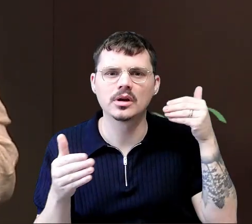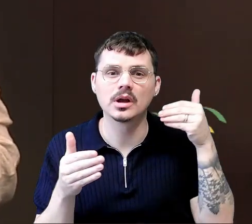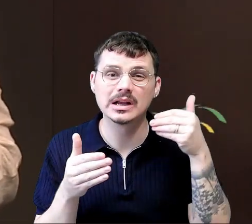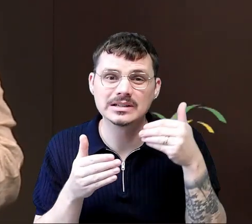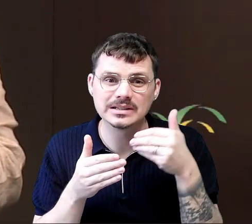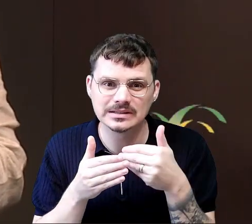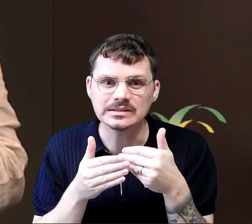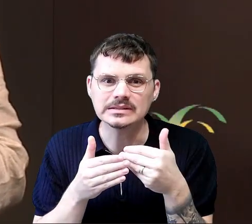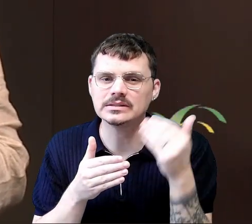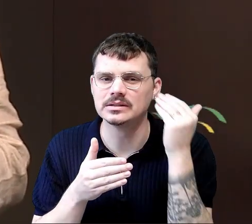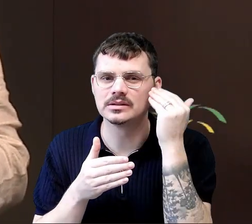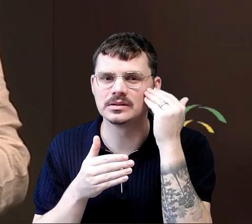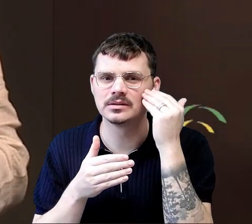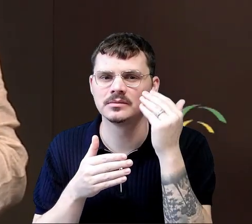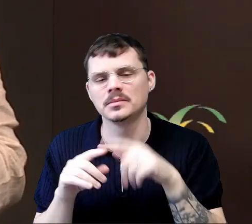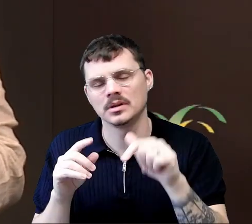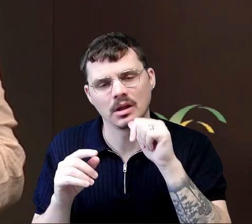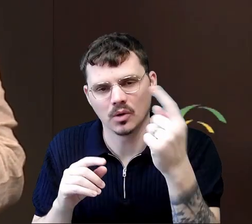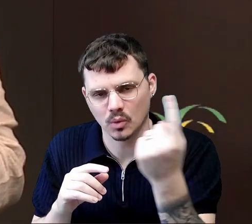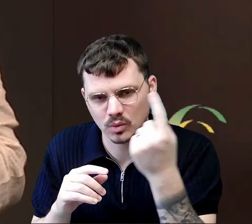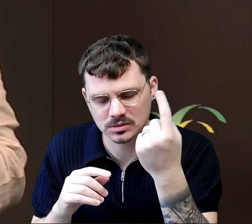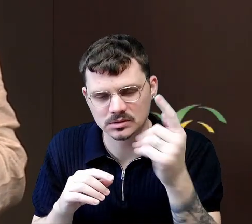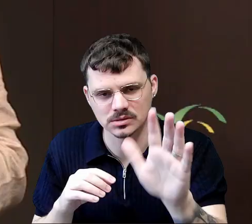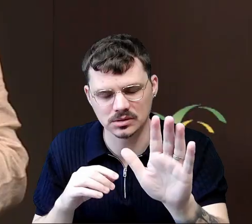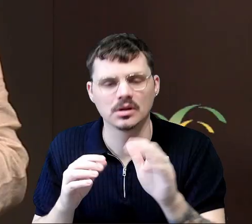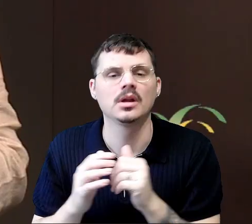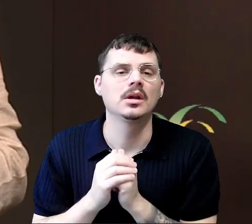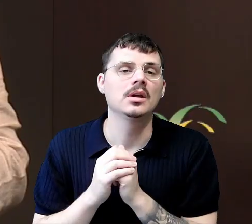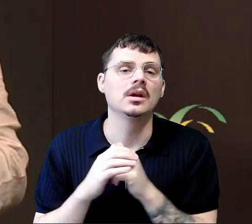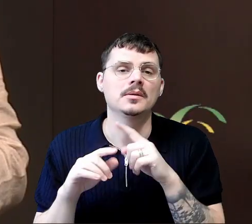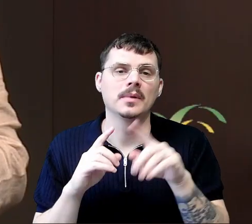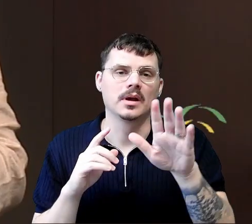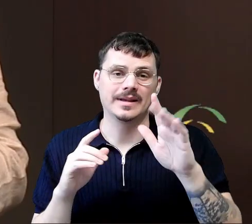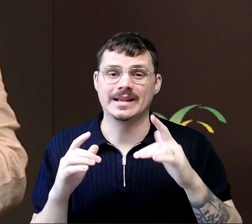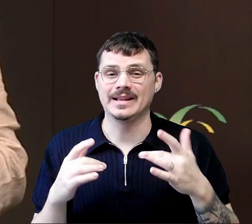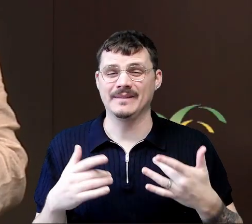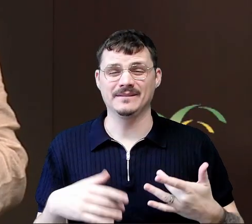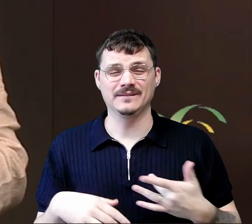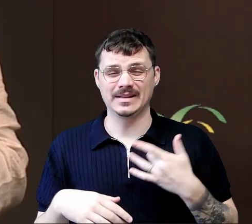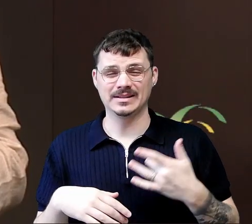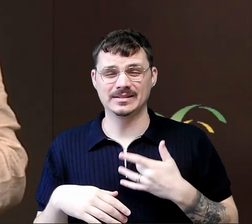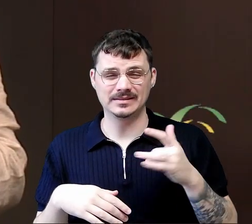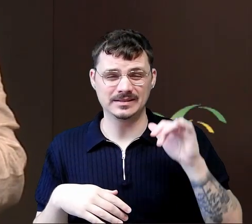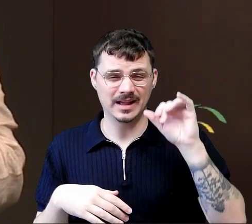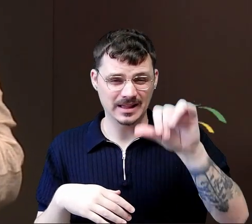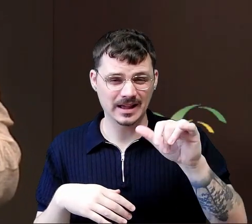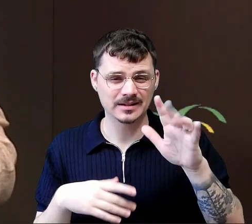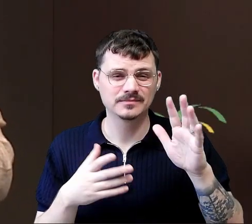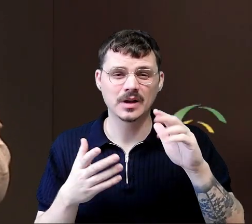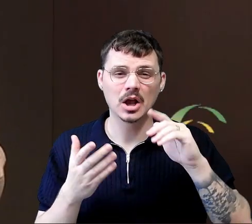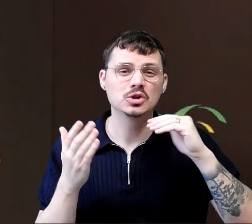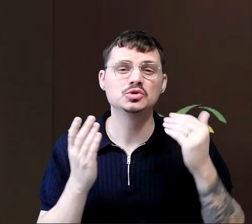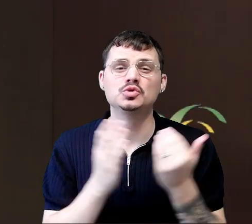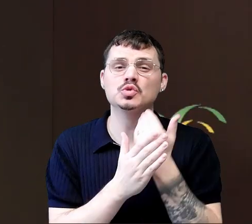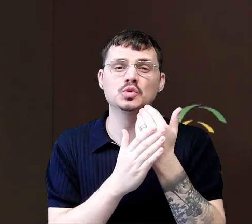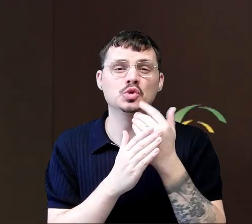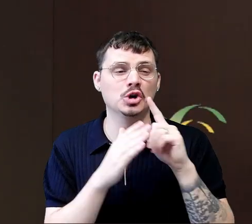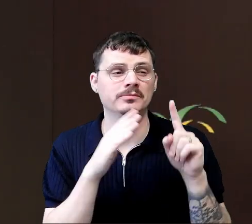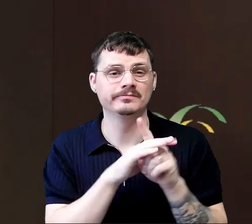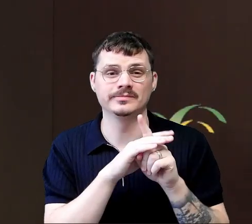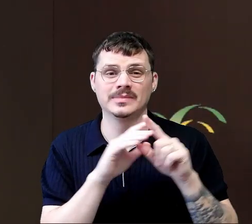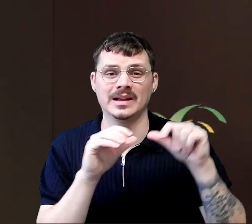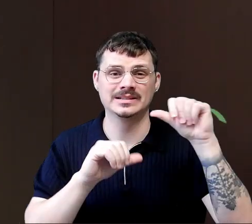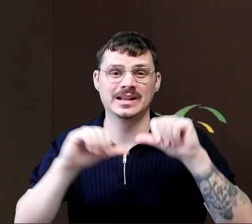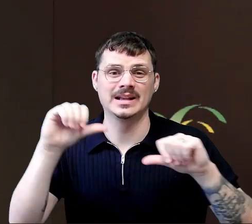but not always. And it's felt that the new and emerging